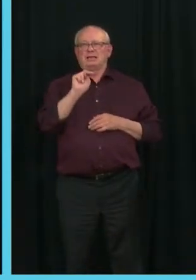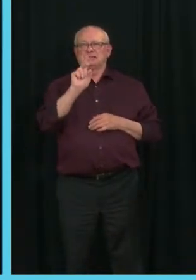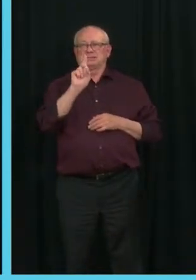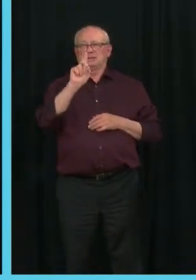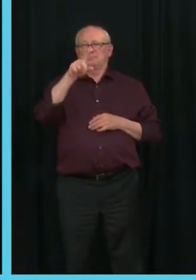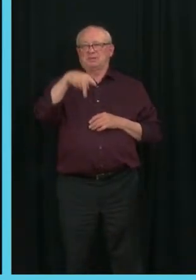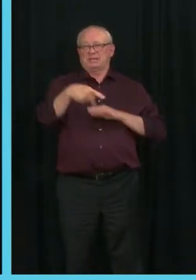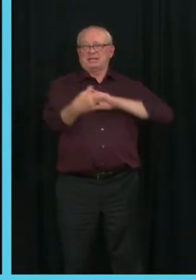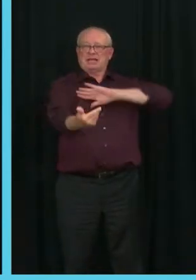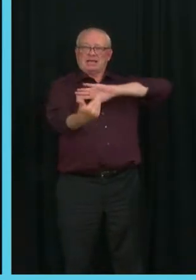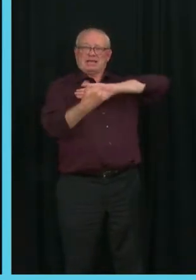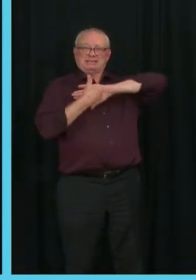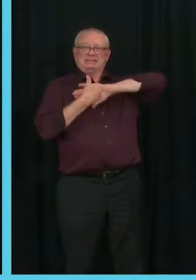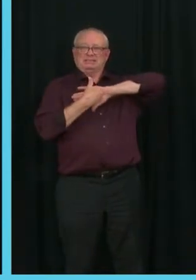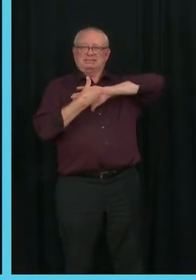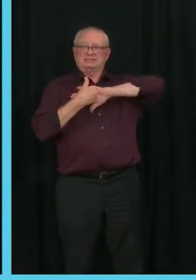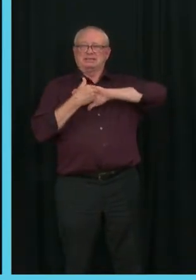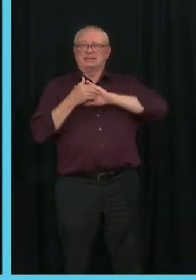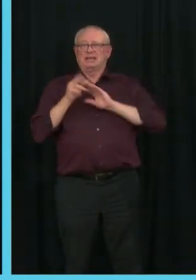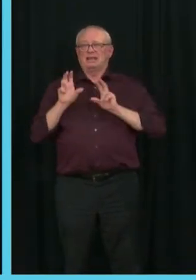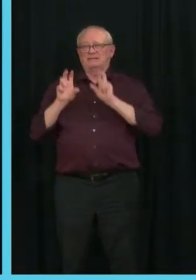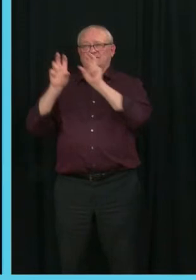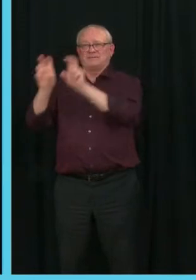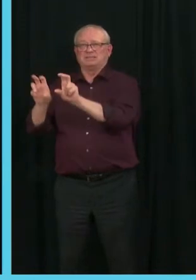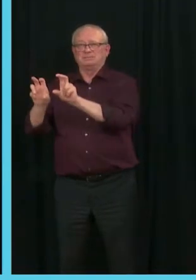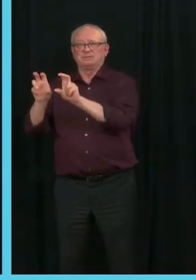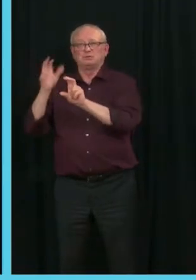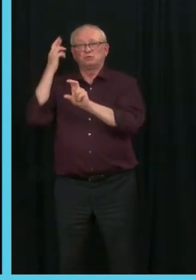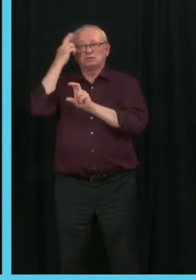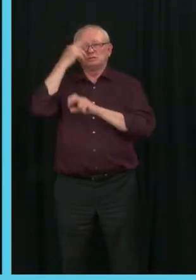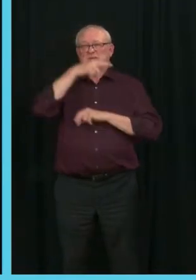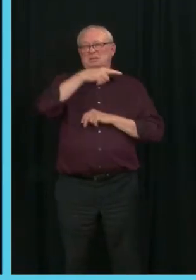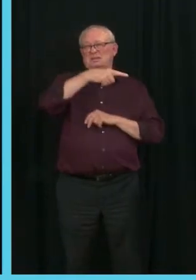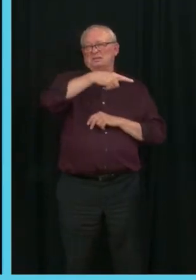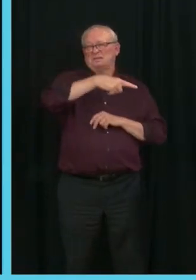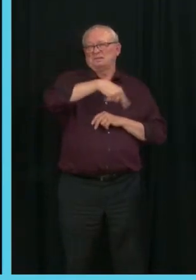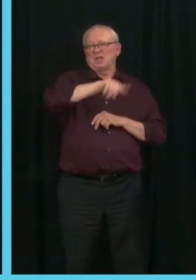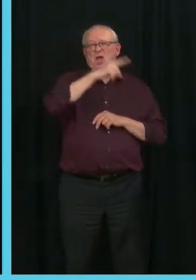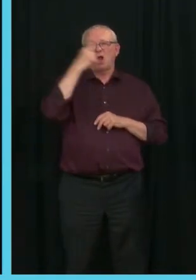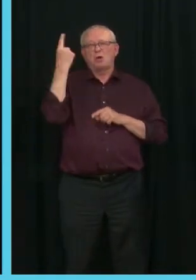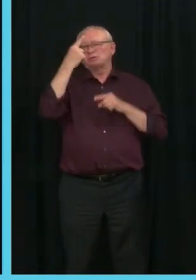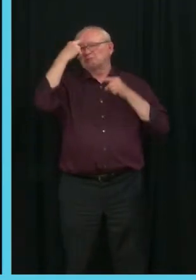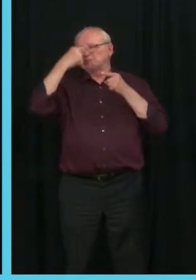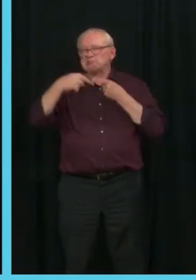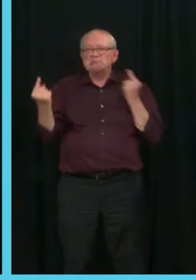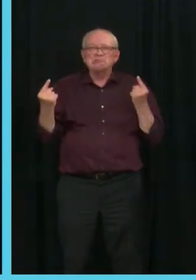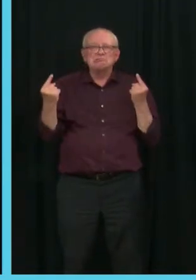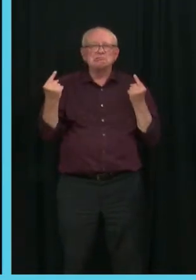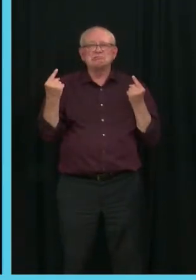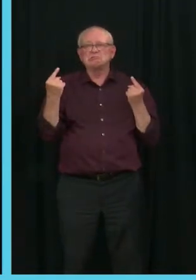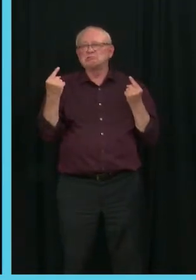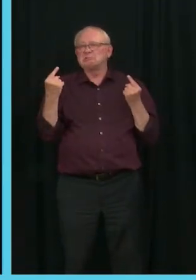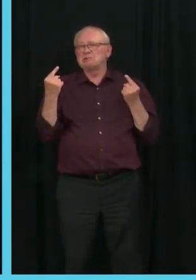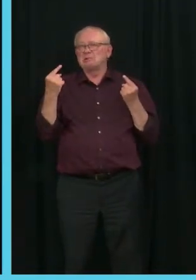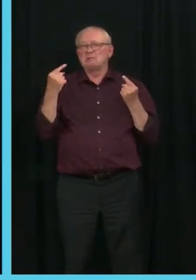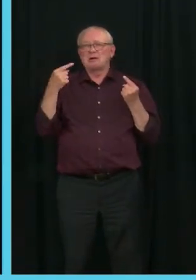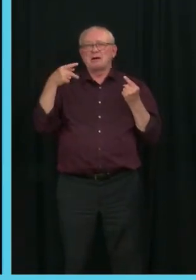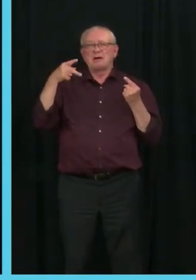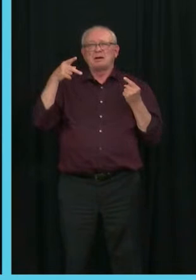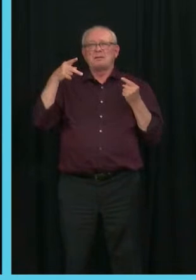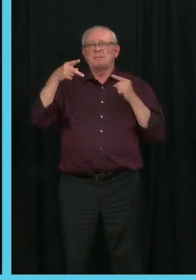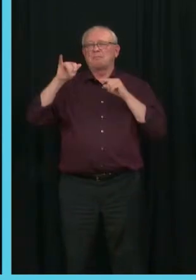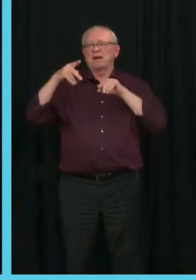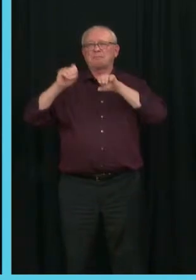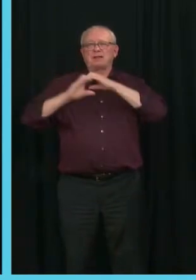get Keystone XL built is because they've always opposed Keystone XL, just like they've always opposed pipelines generally. The Alberta NDP openly